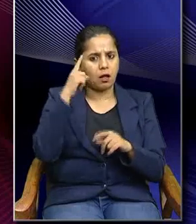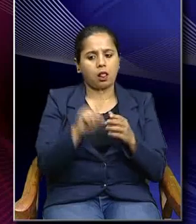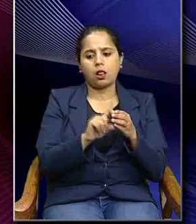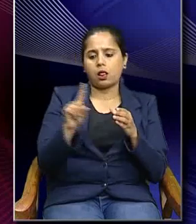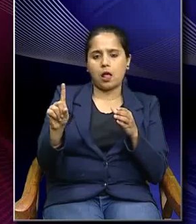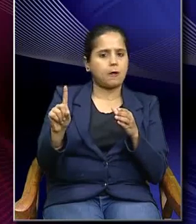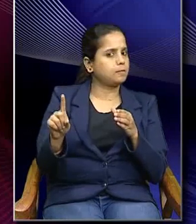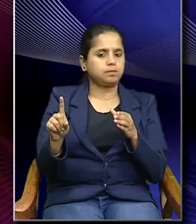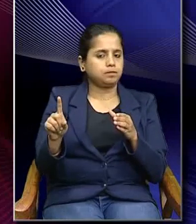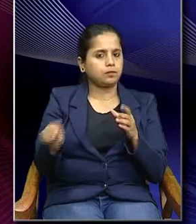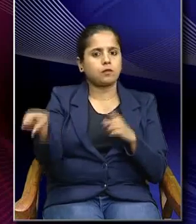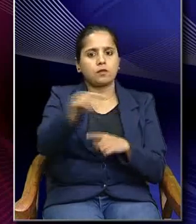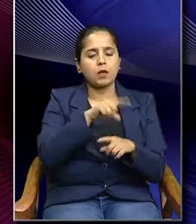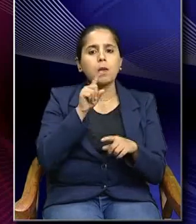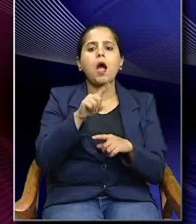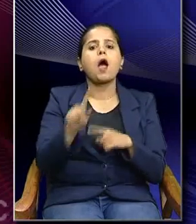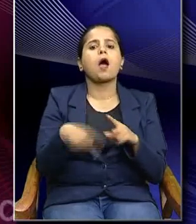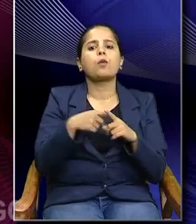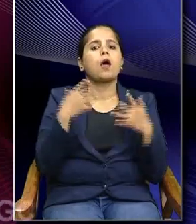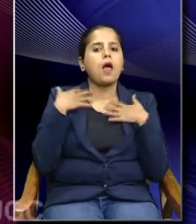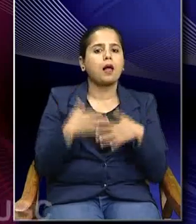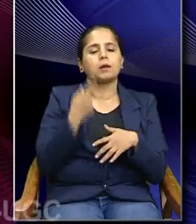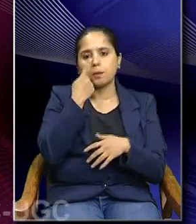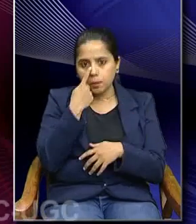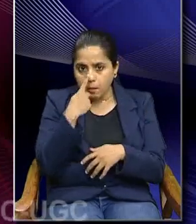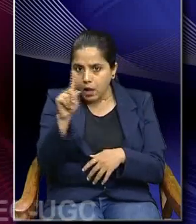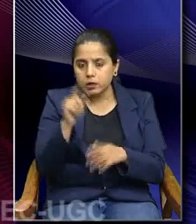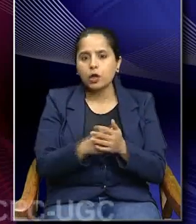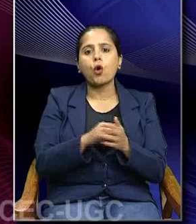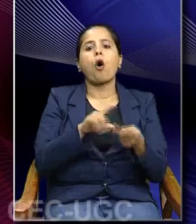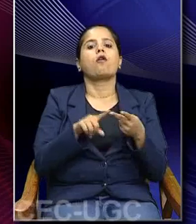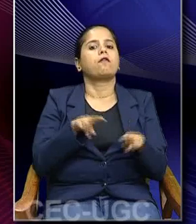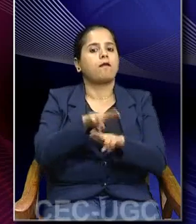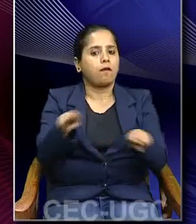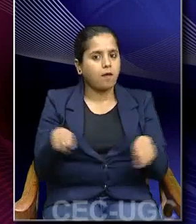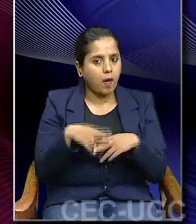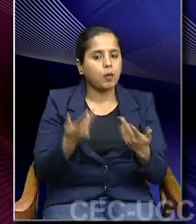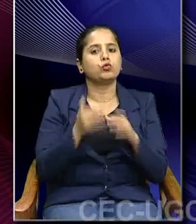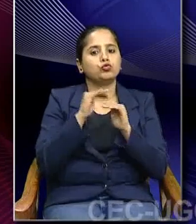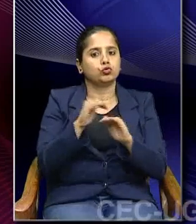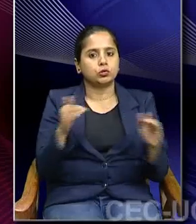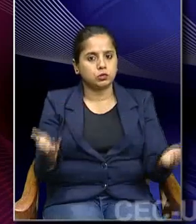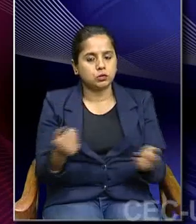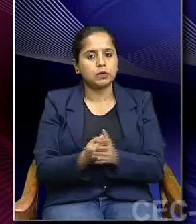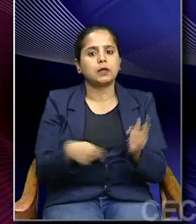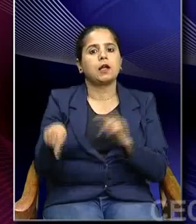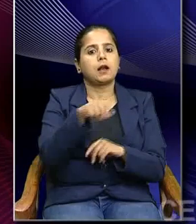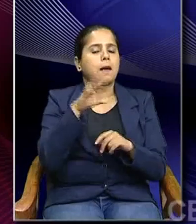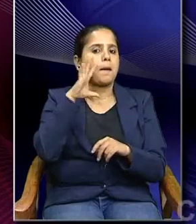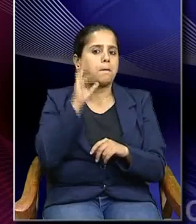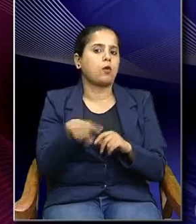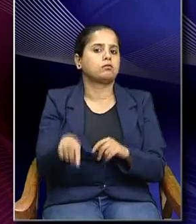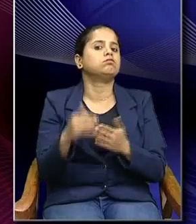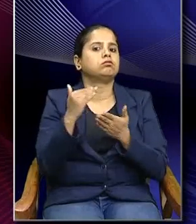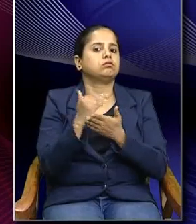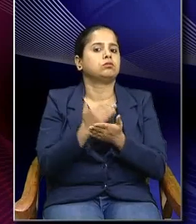isolated because it is about the health of the mother, it is the health of the family, health of the children. So, it is an integral program.